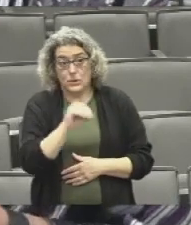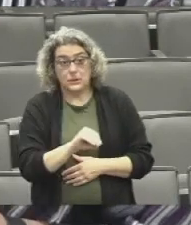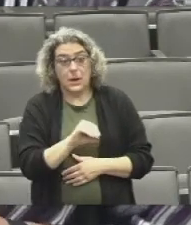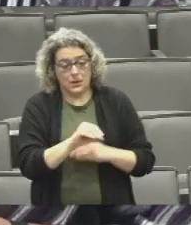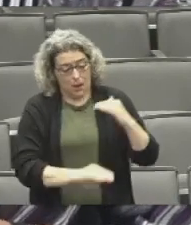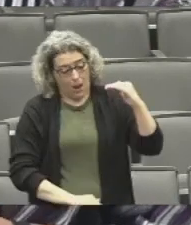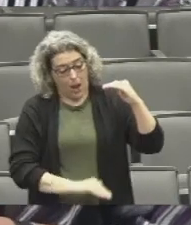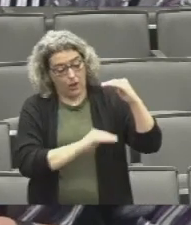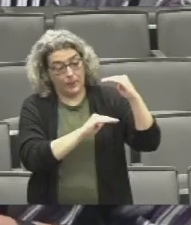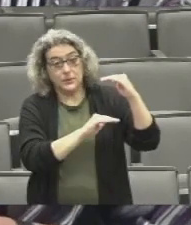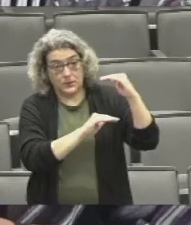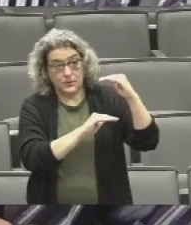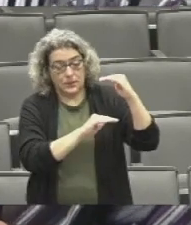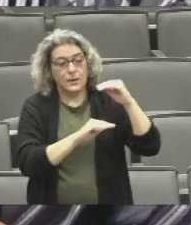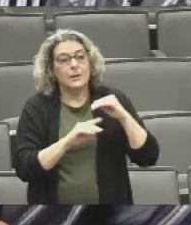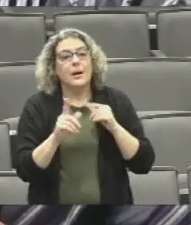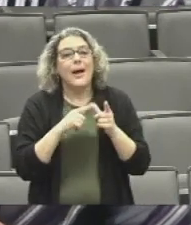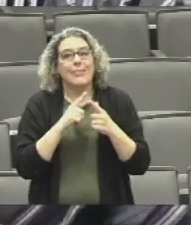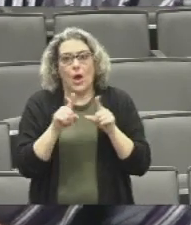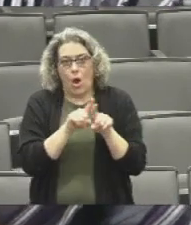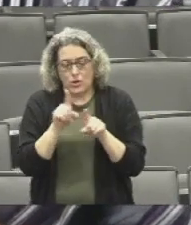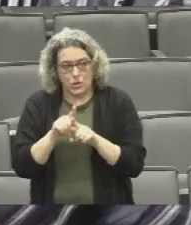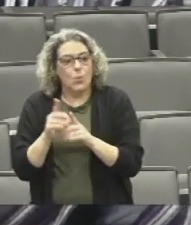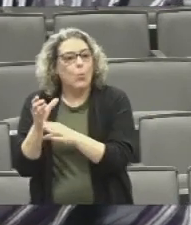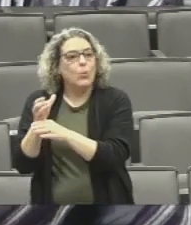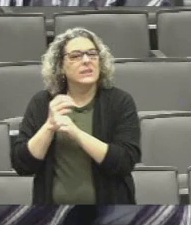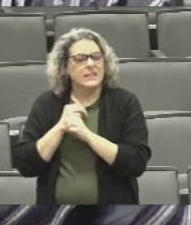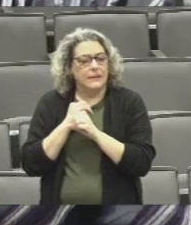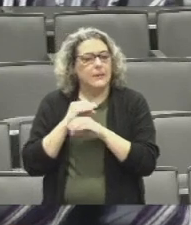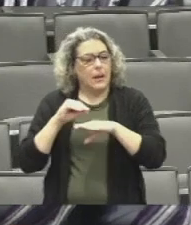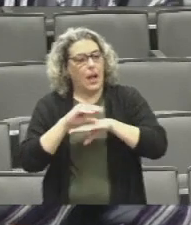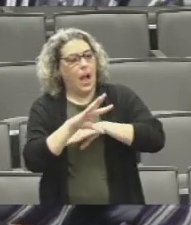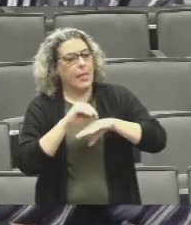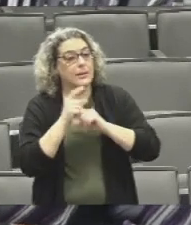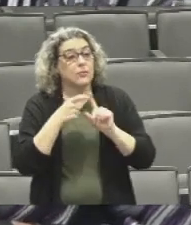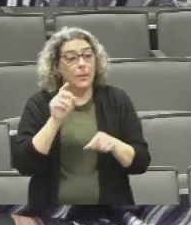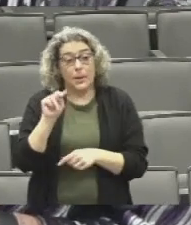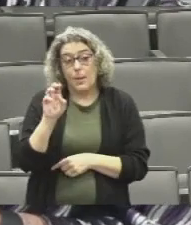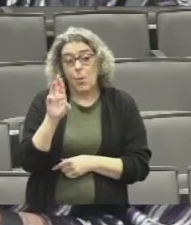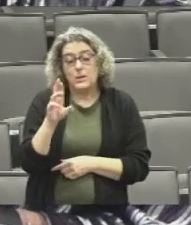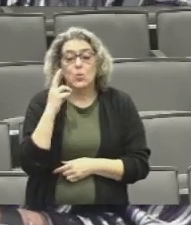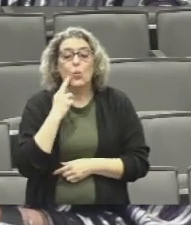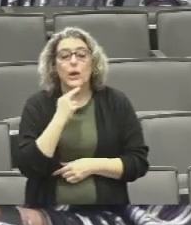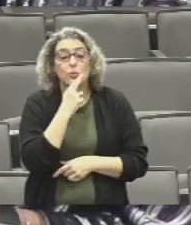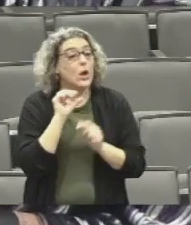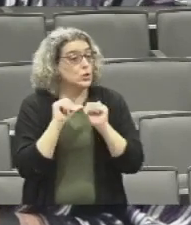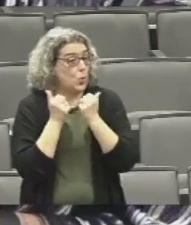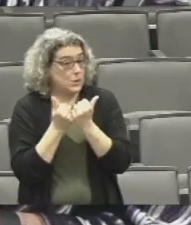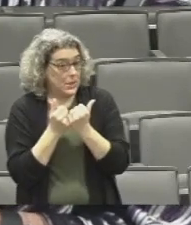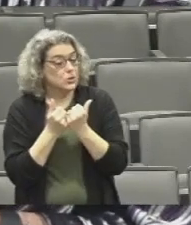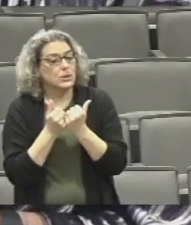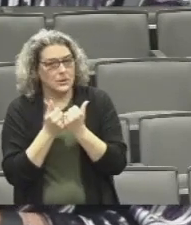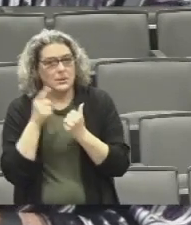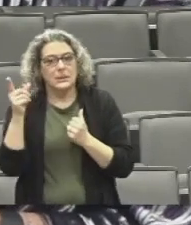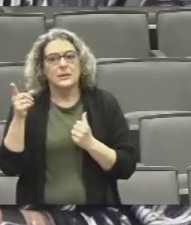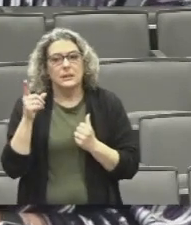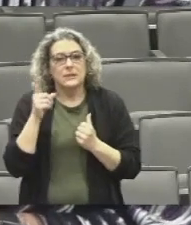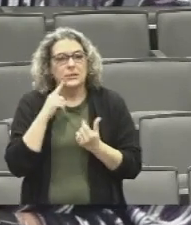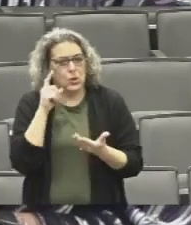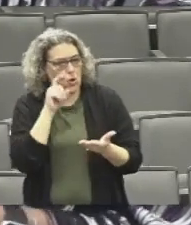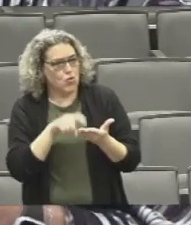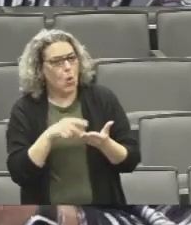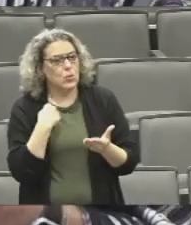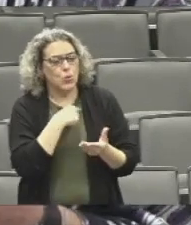and then a set of guidelines came out by the Nebraska Restaurant Association how different things should